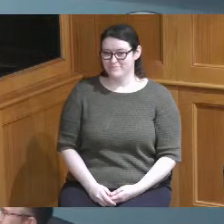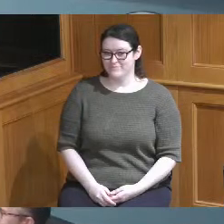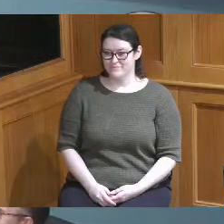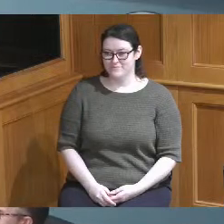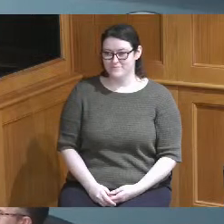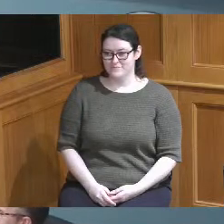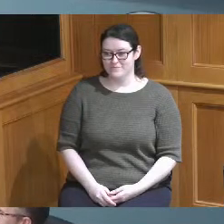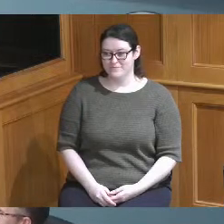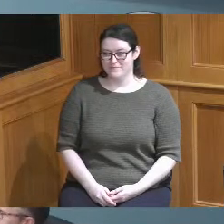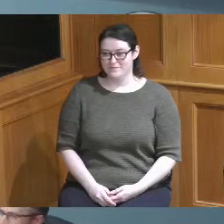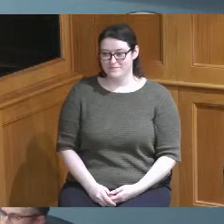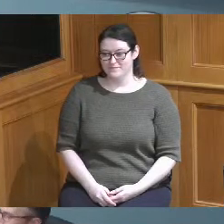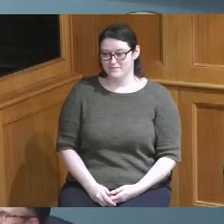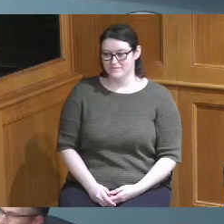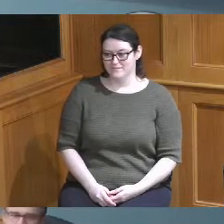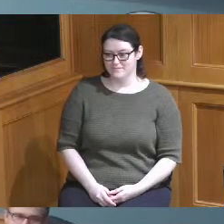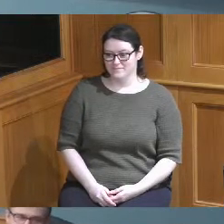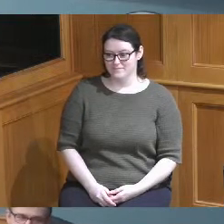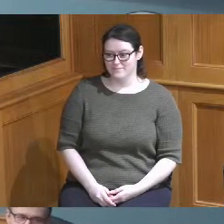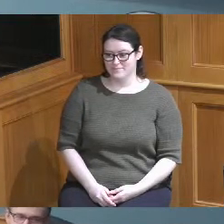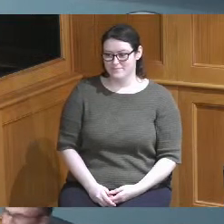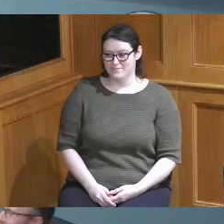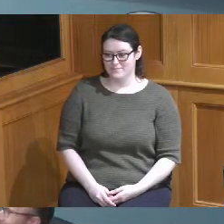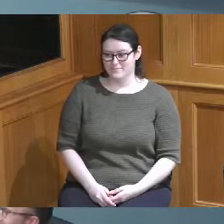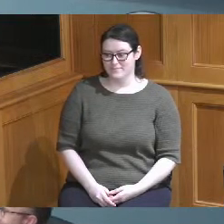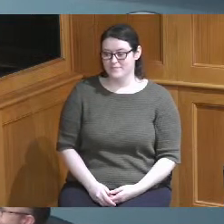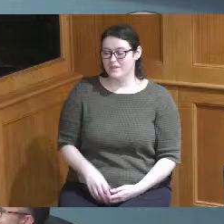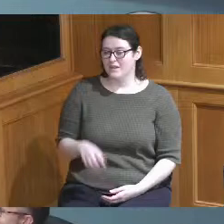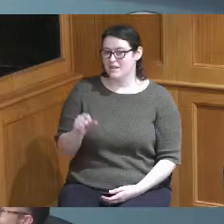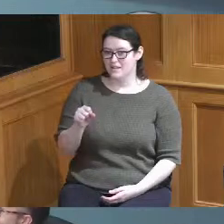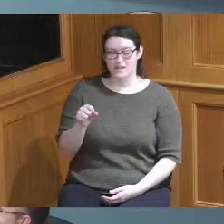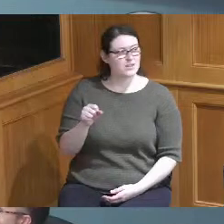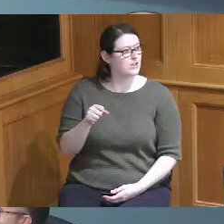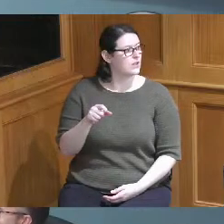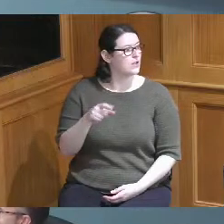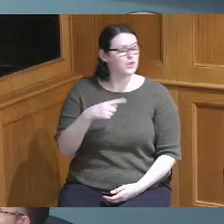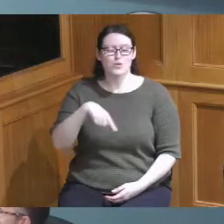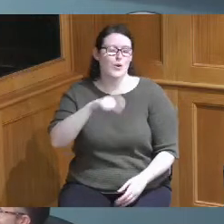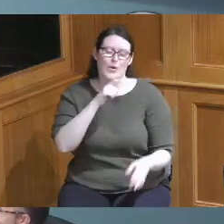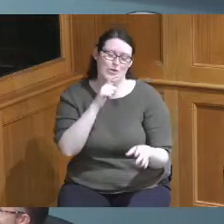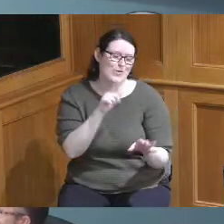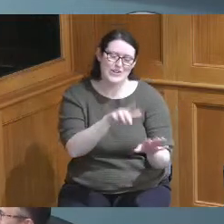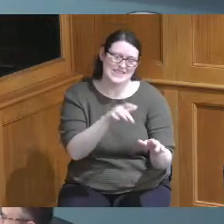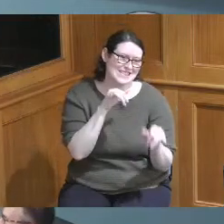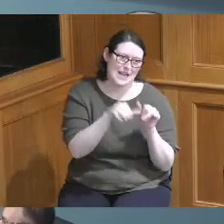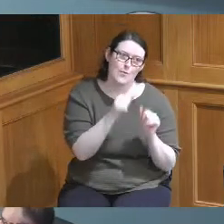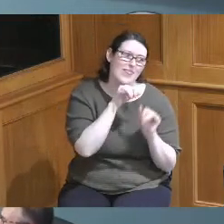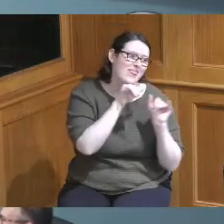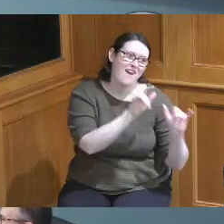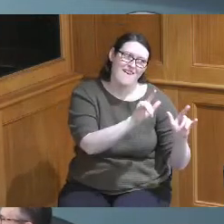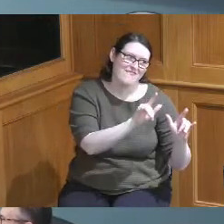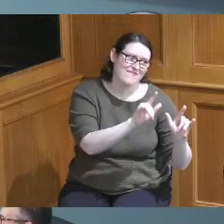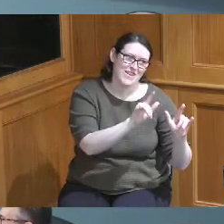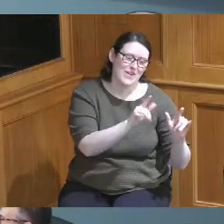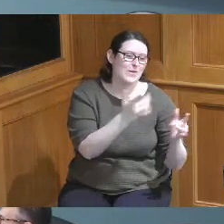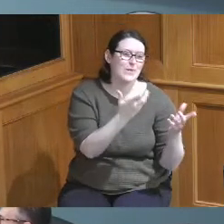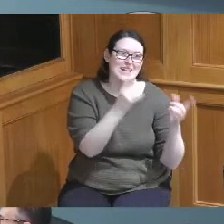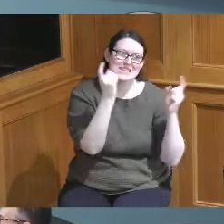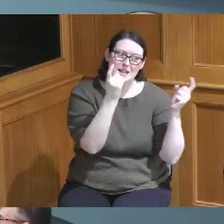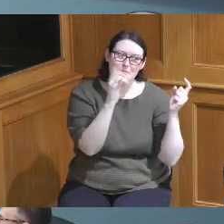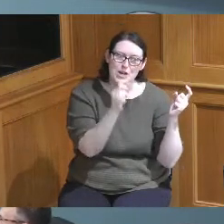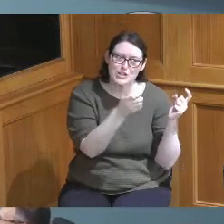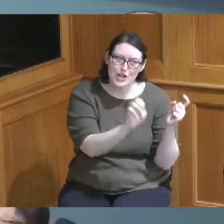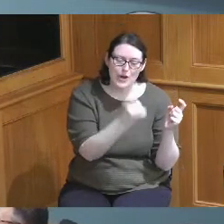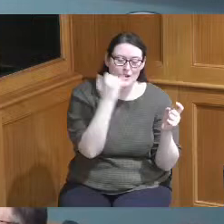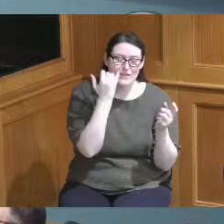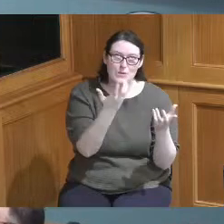He doesn't have to stay. He doesn't have to stay. Yes, you all don't have to stay. We love for you to stay. I know you want to go celebrate. Joe wants to stay,